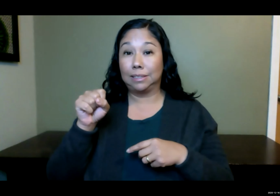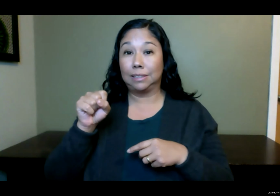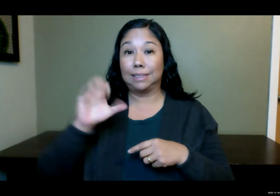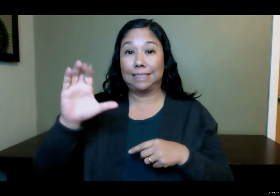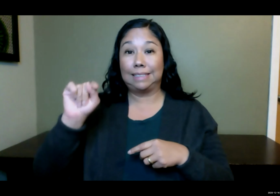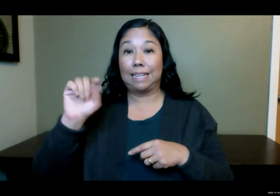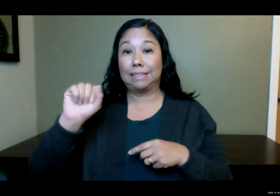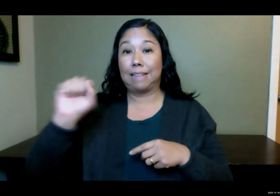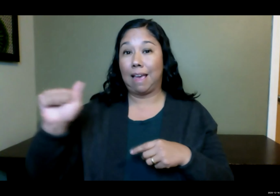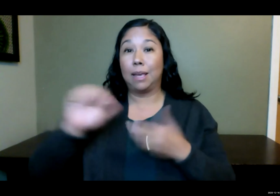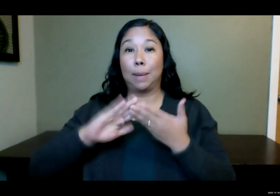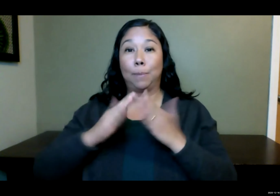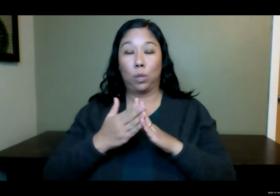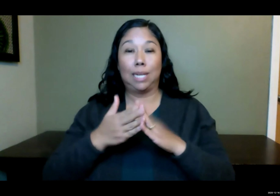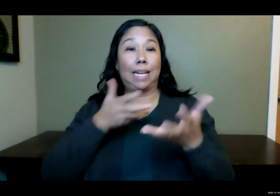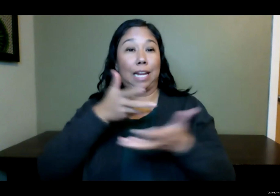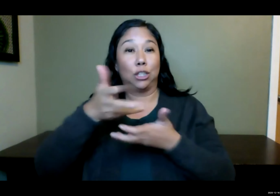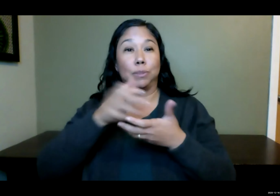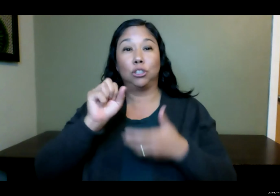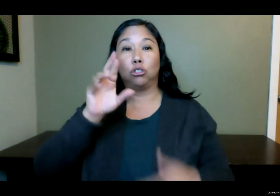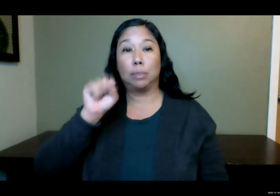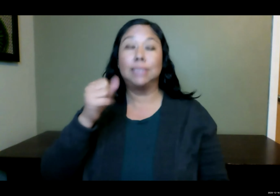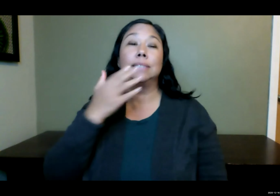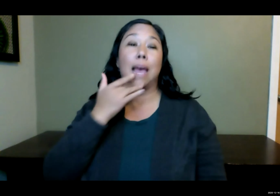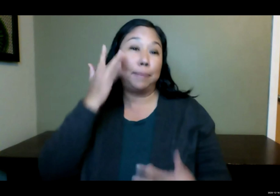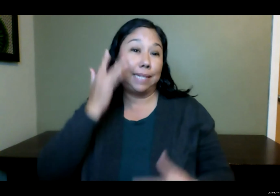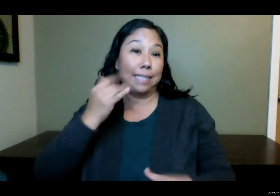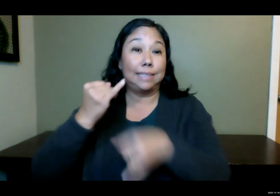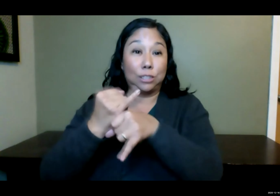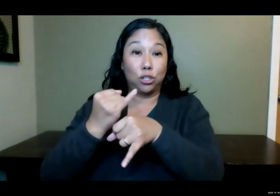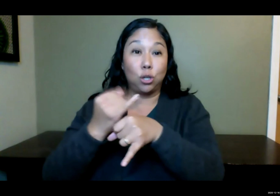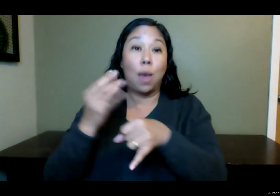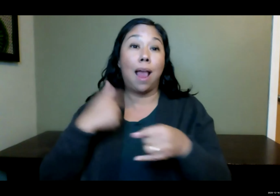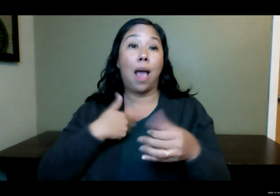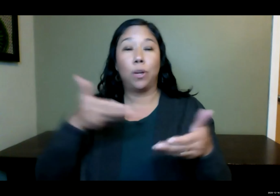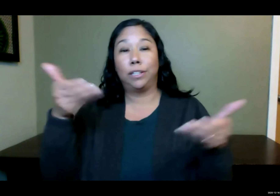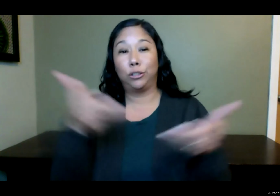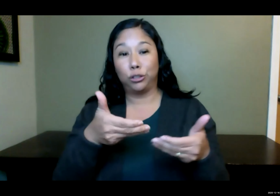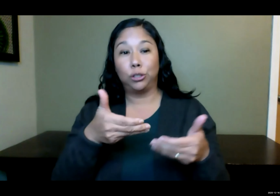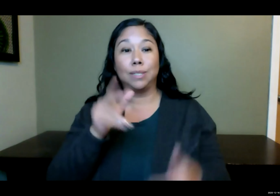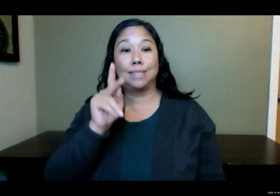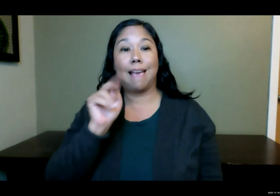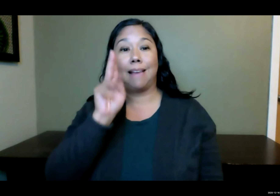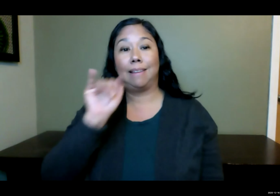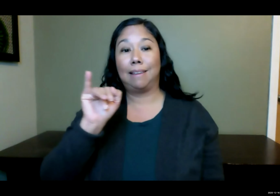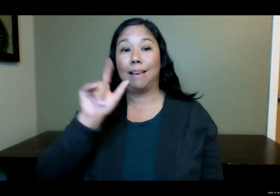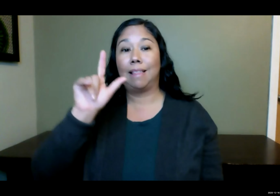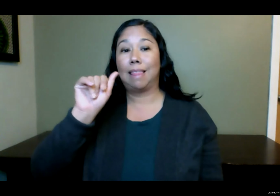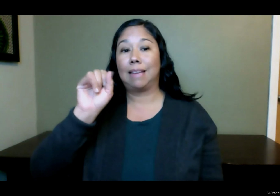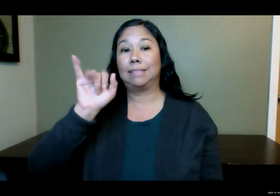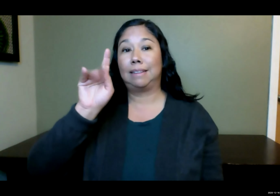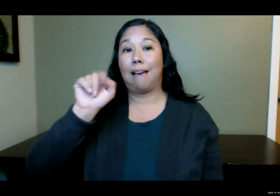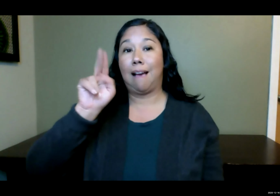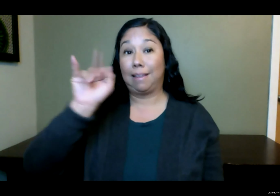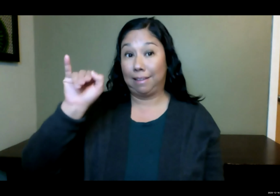CTSA Community Engagement, Scripps Whittier Diabetes Institute. I'd also like to introduce Keni Lasitani. He's